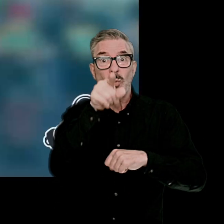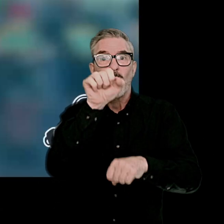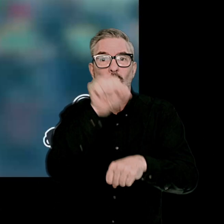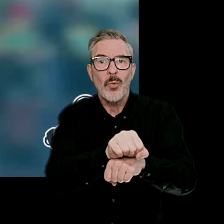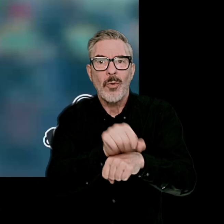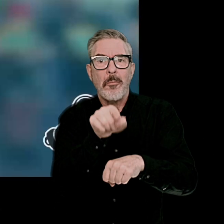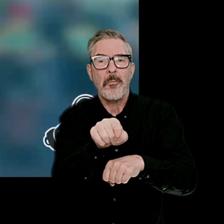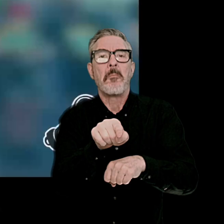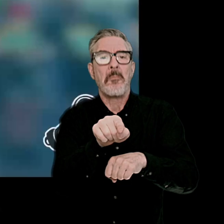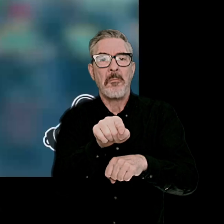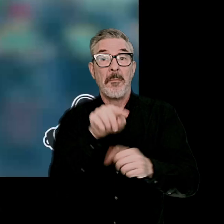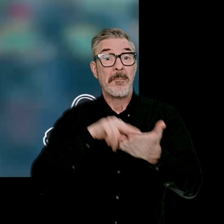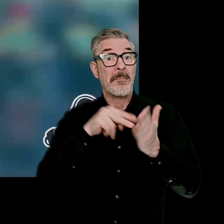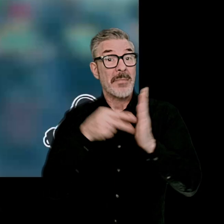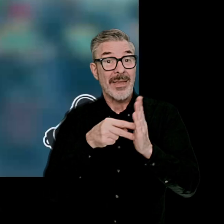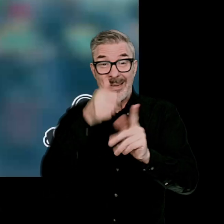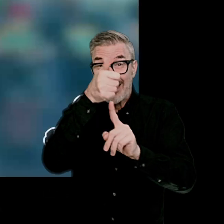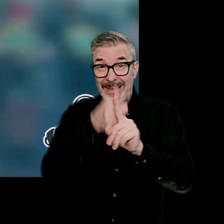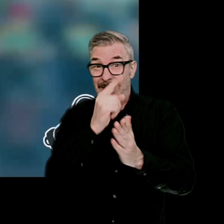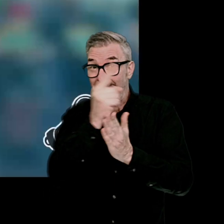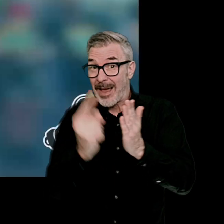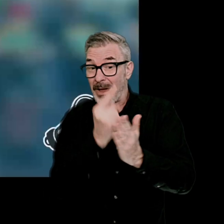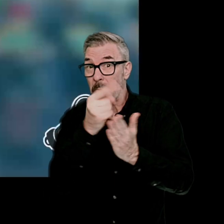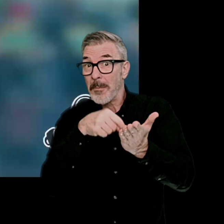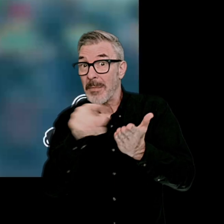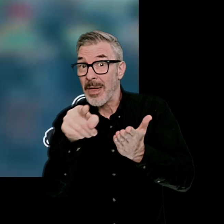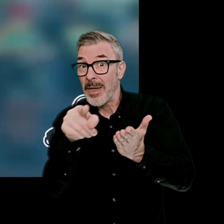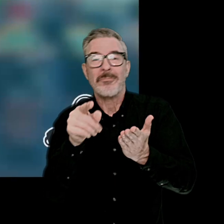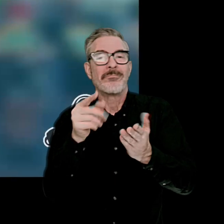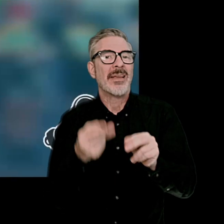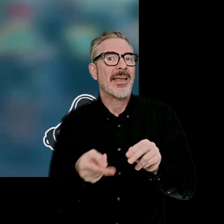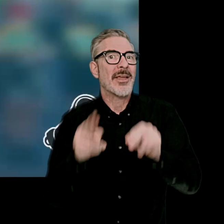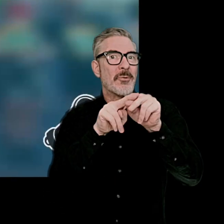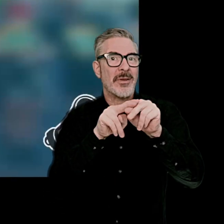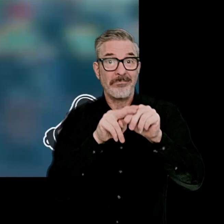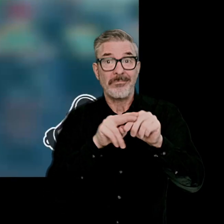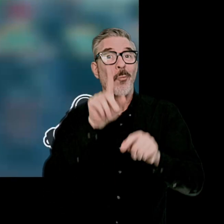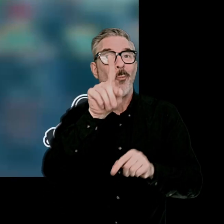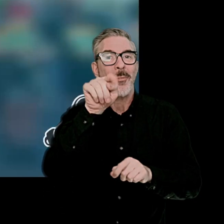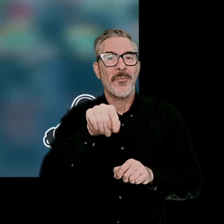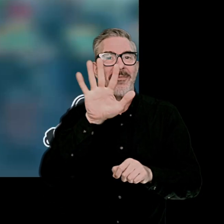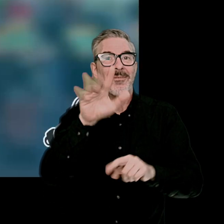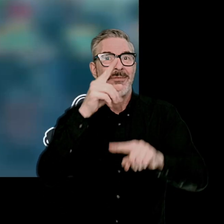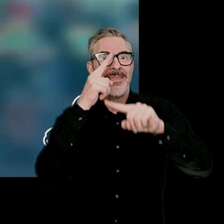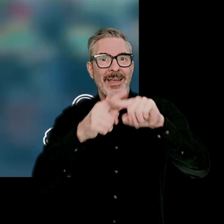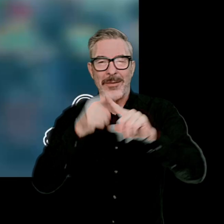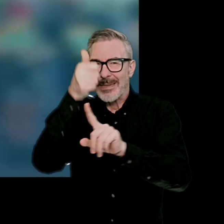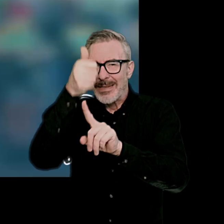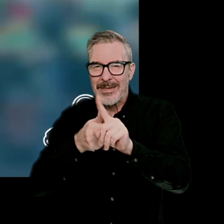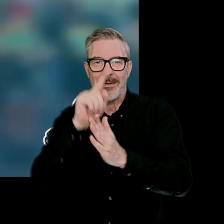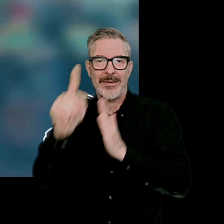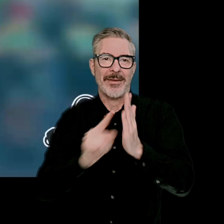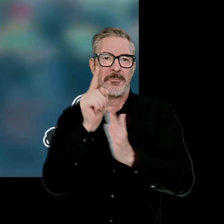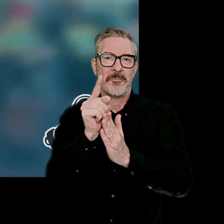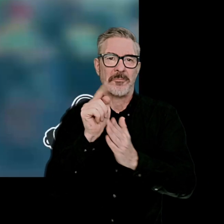If you work on a statutory holiday, then you also earn 1.5 times